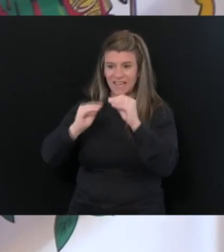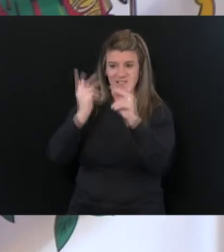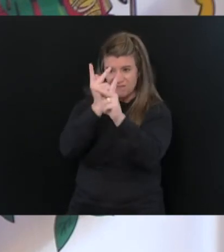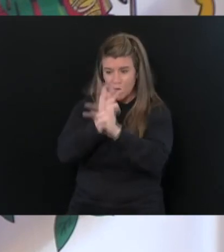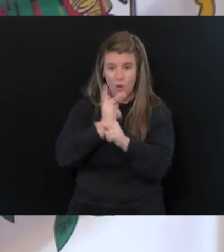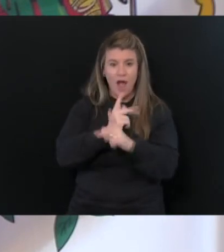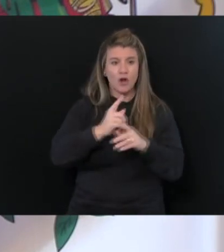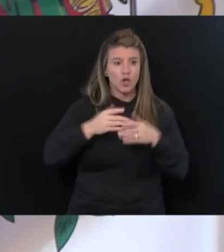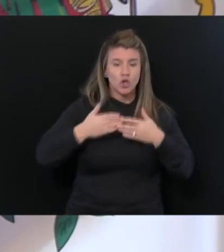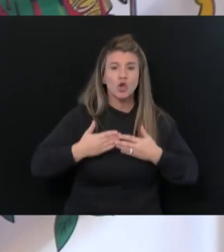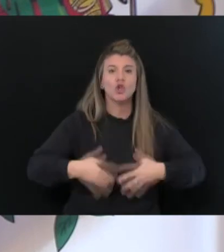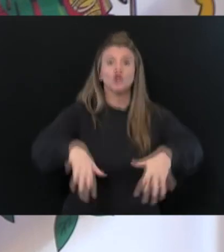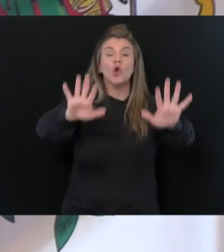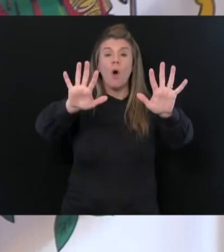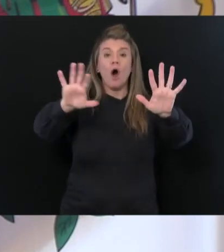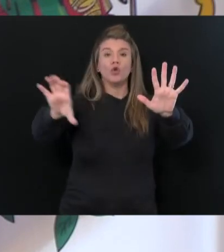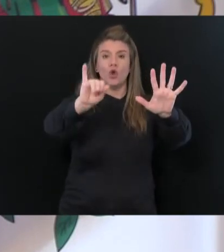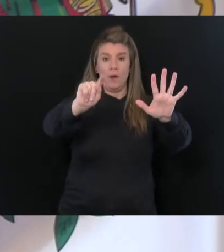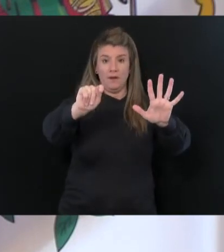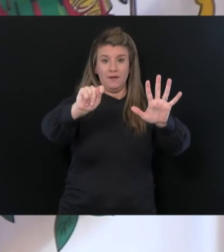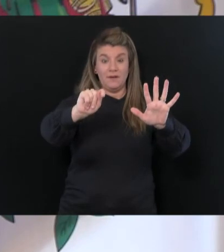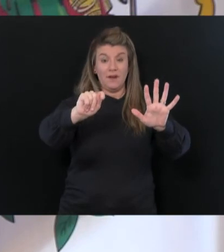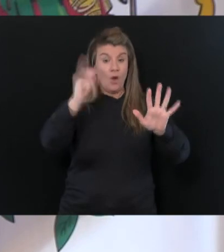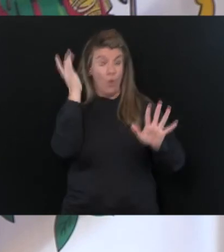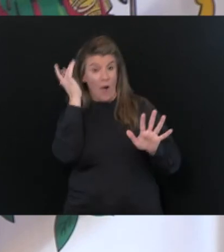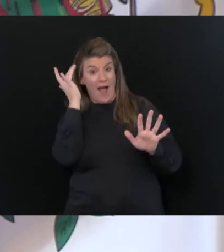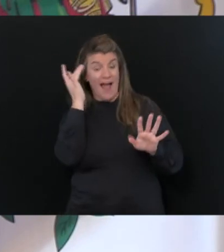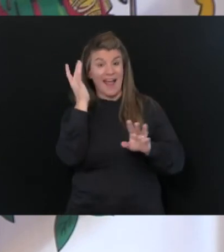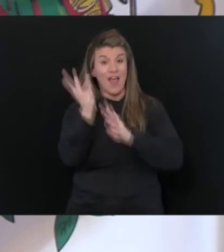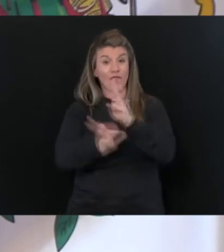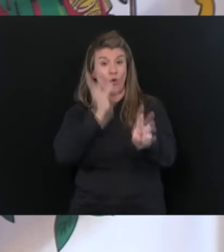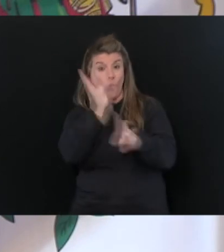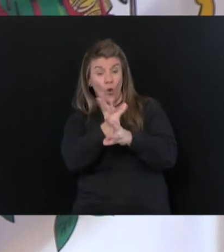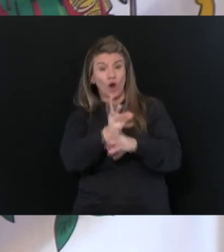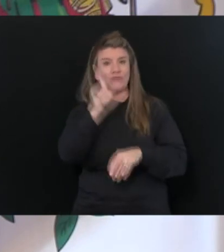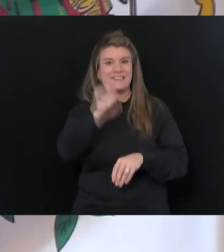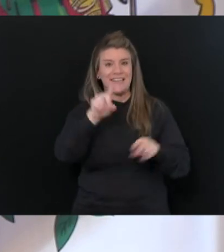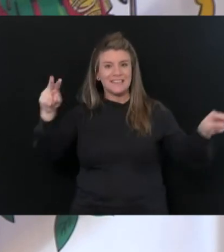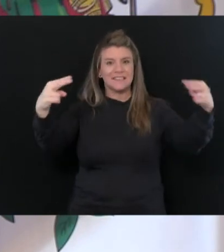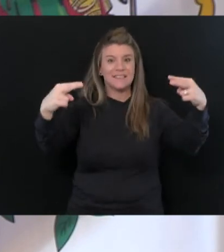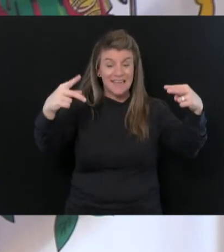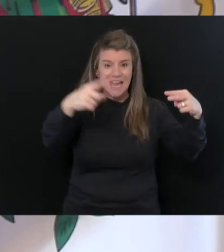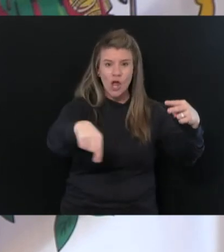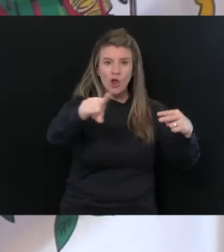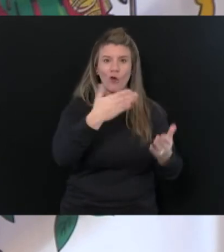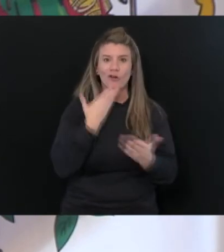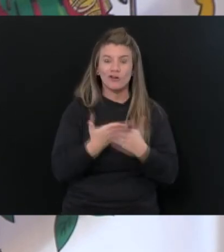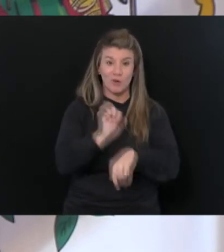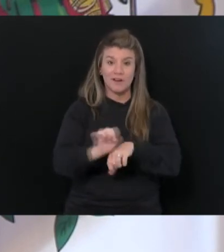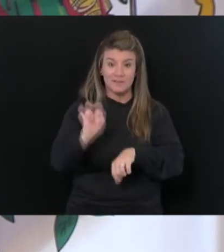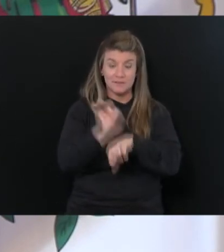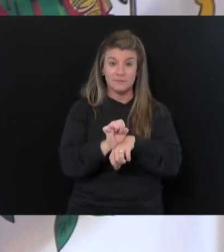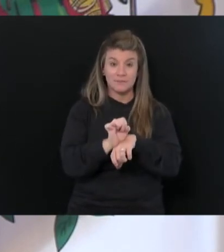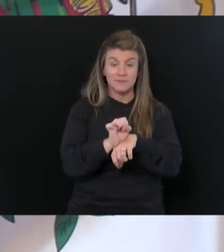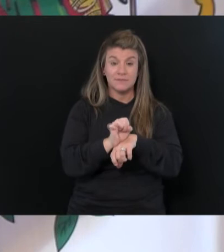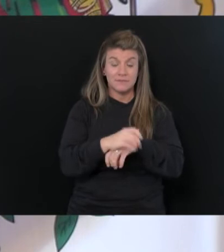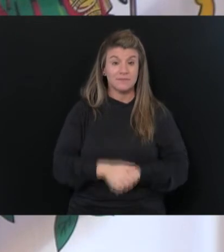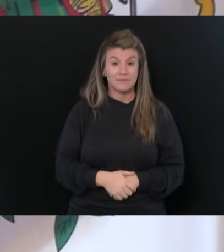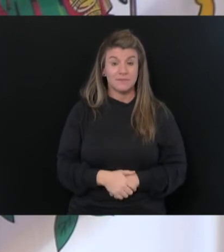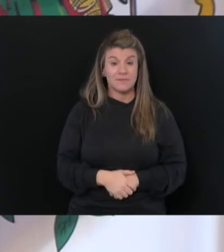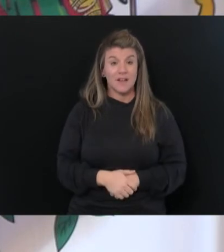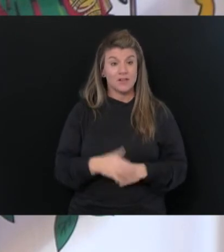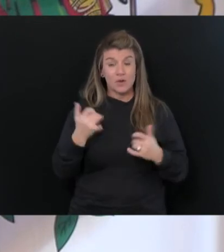you loose, West Virginia, because the world needed to see just how good you really are. We became